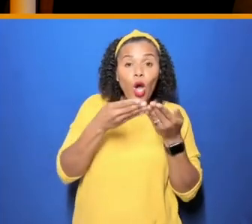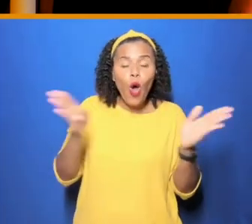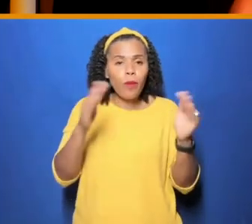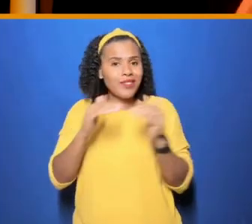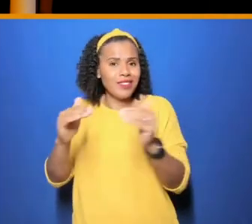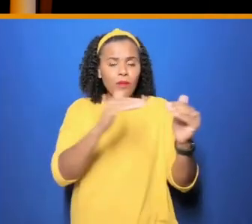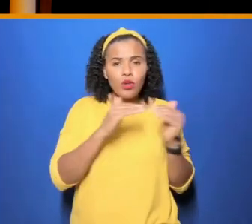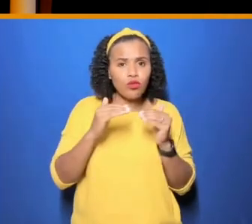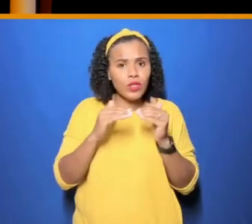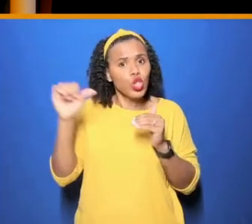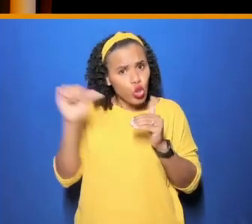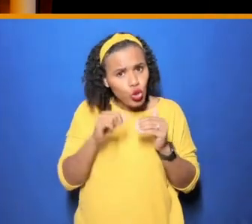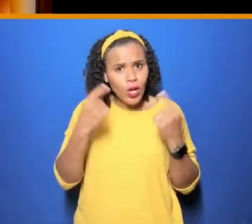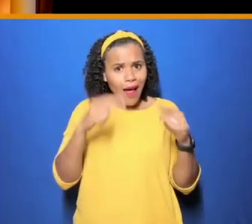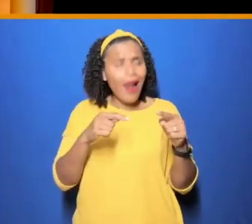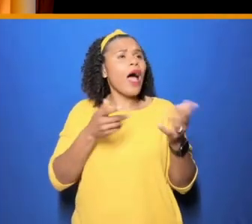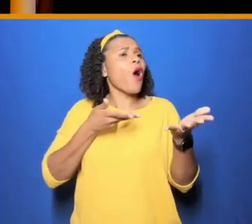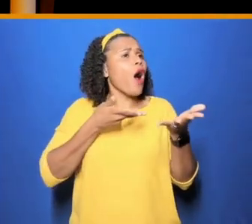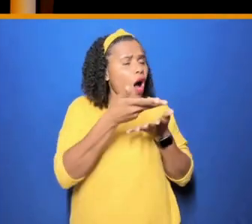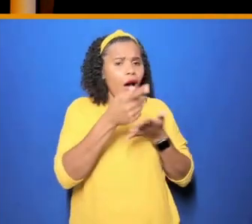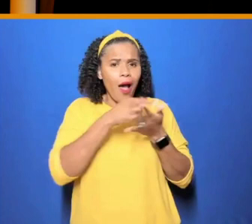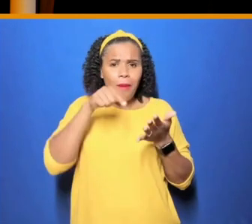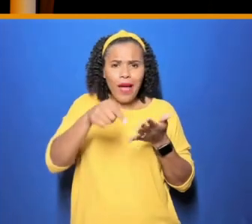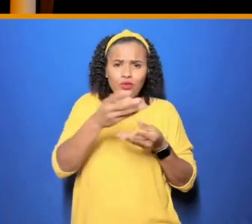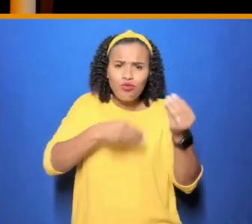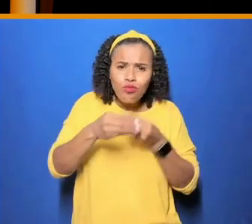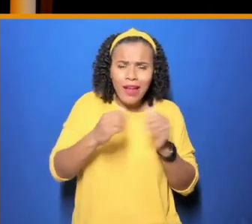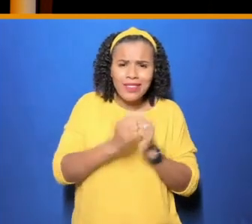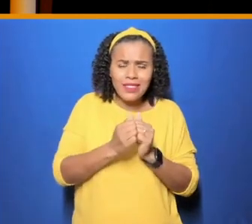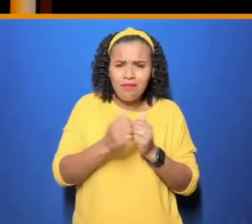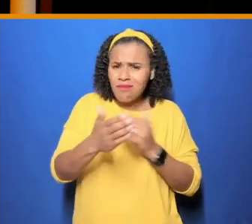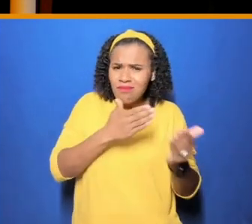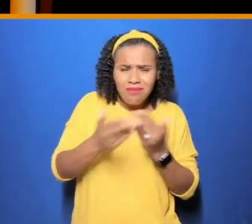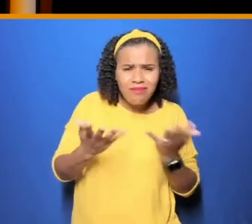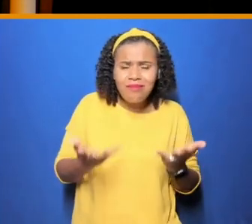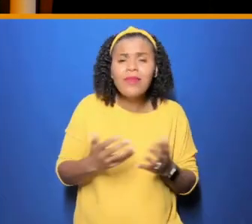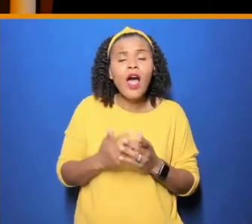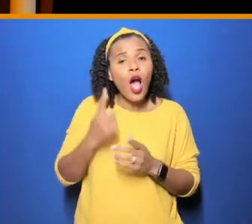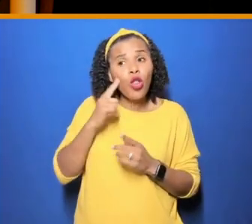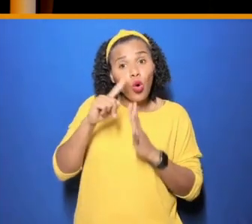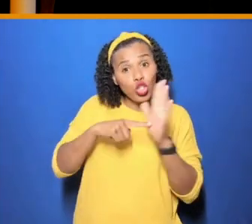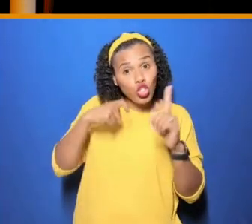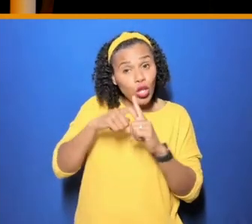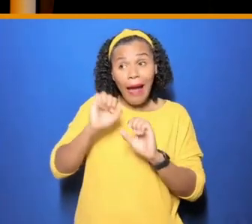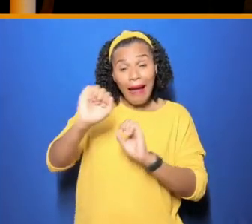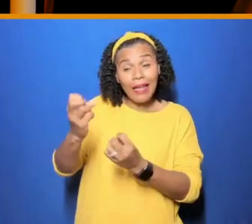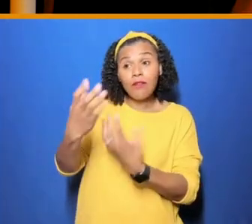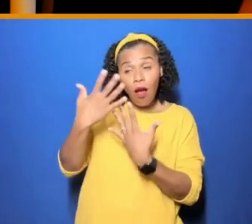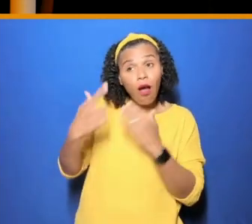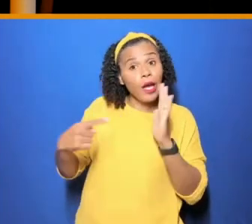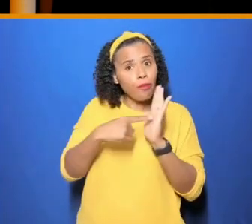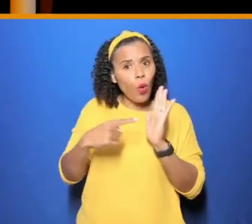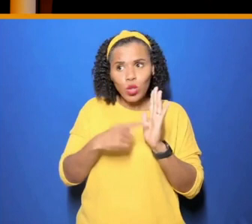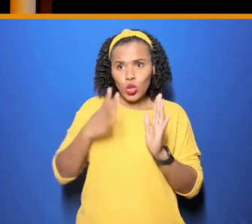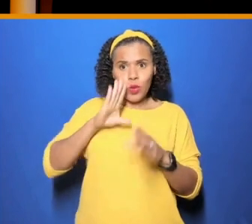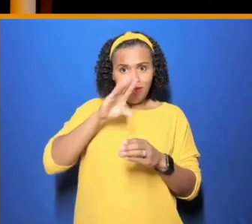they're good, bad, or indifferent. I thought Jack's points about values was really important. If you get involved in politics, you want to change the world.